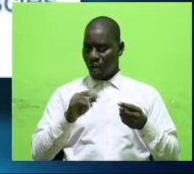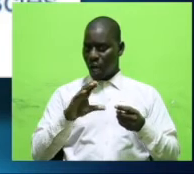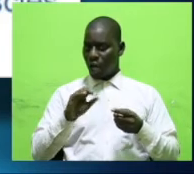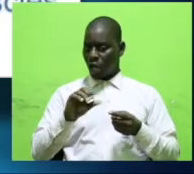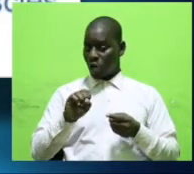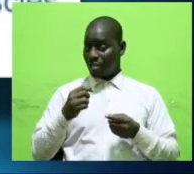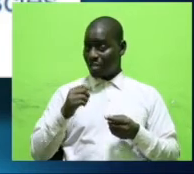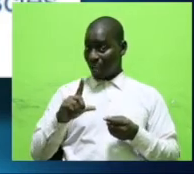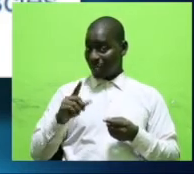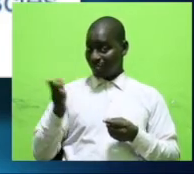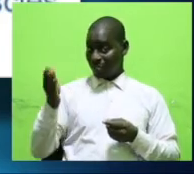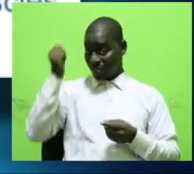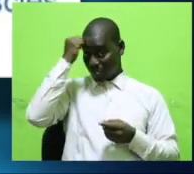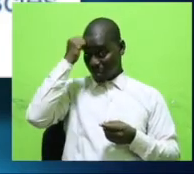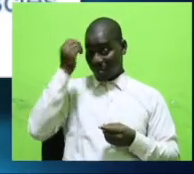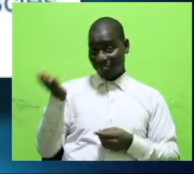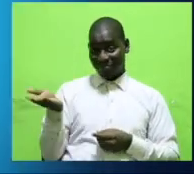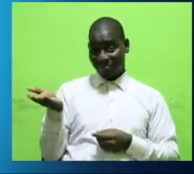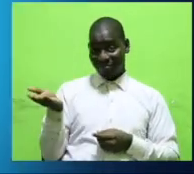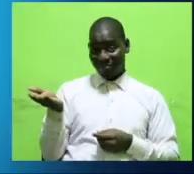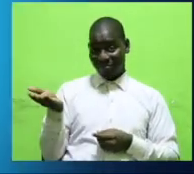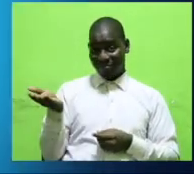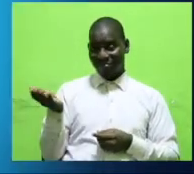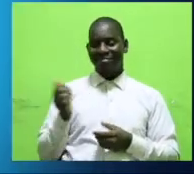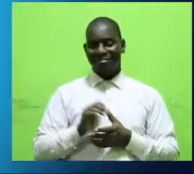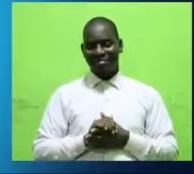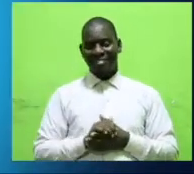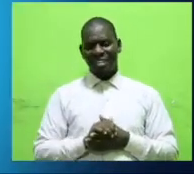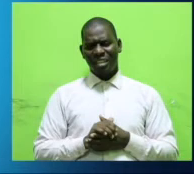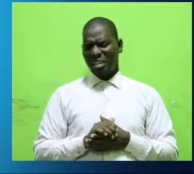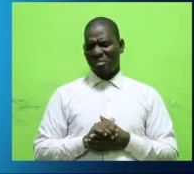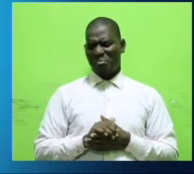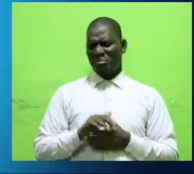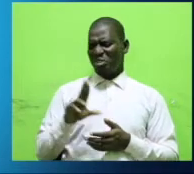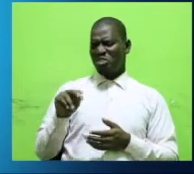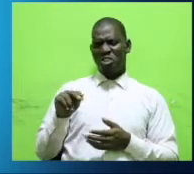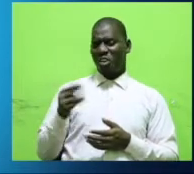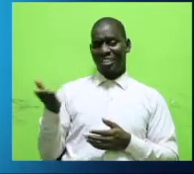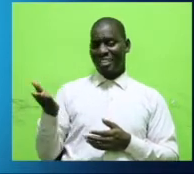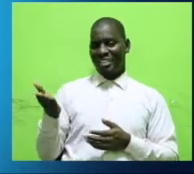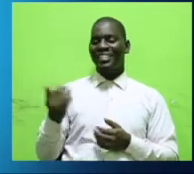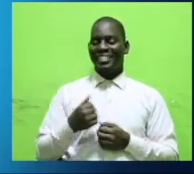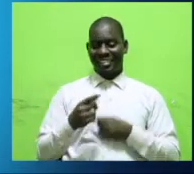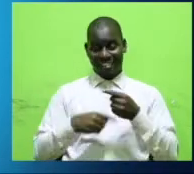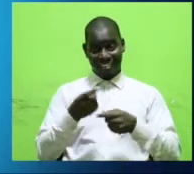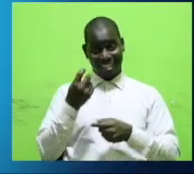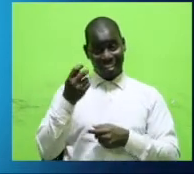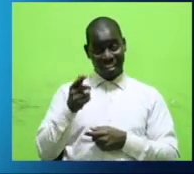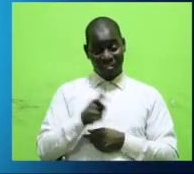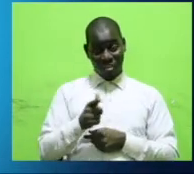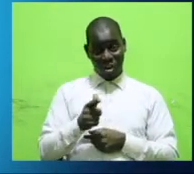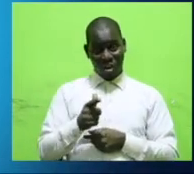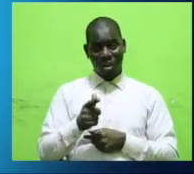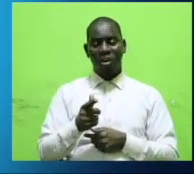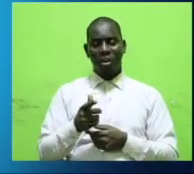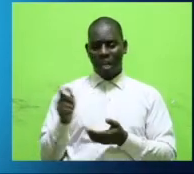intercostal muscles. Do you remember now? I hope you do. If not, you need to watch our videos